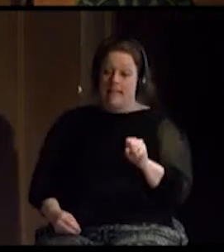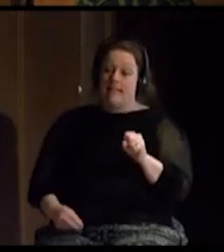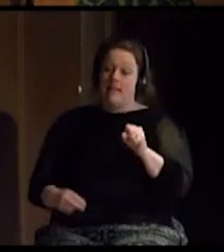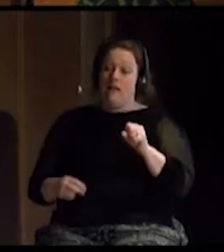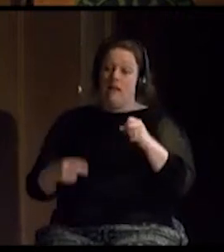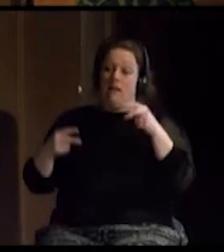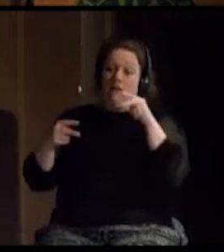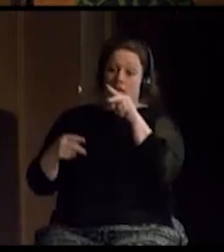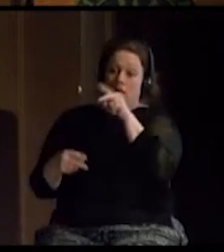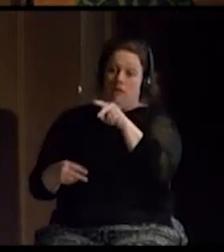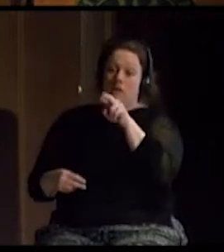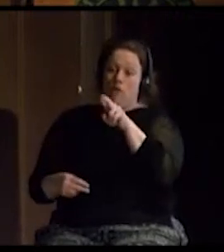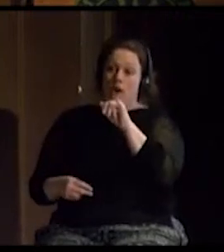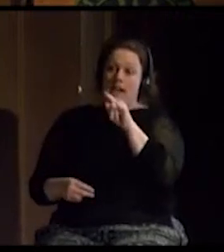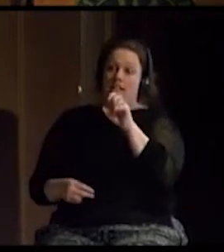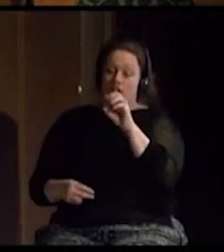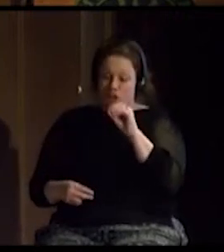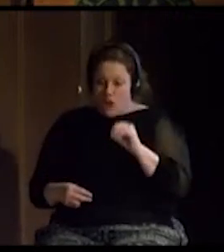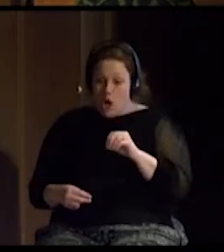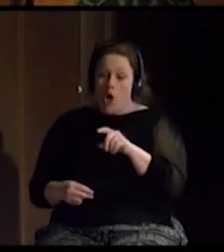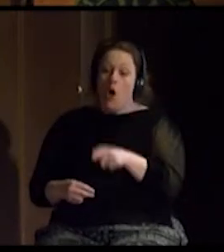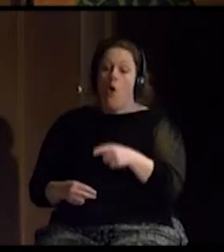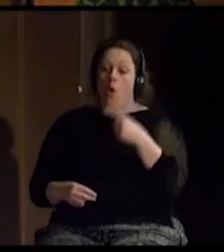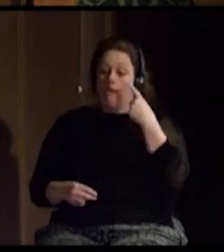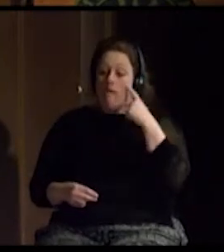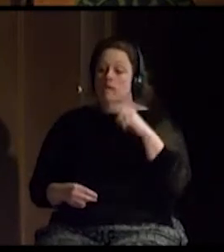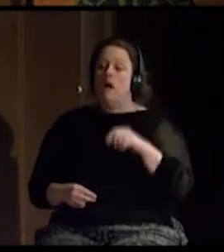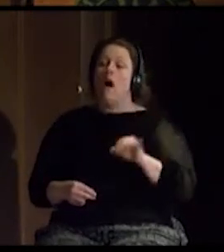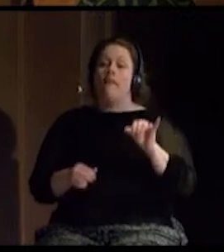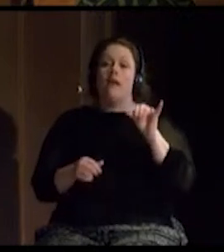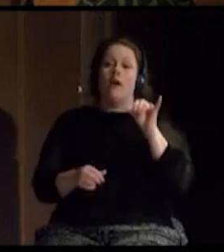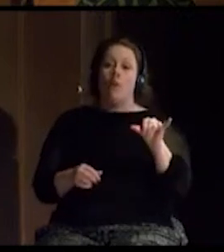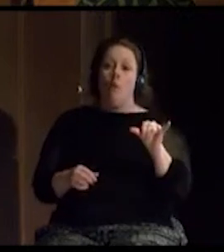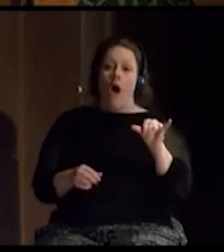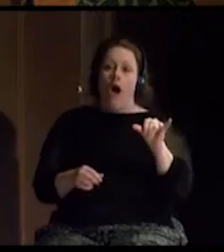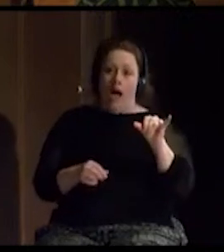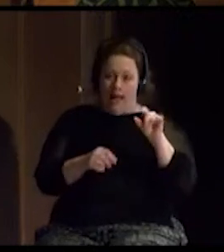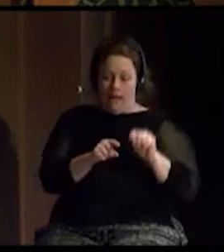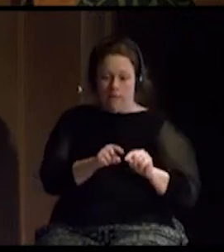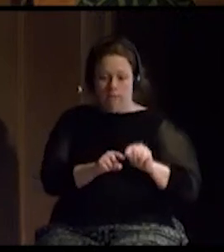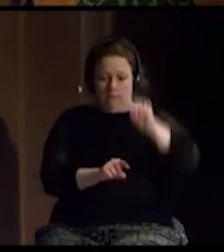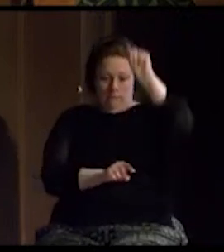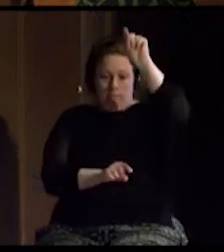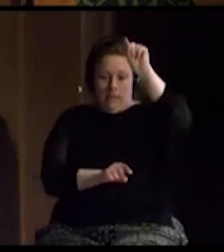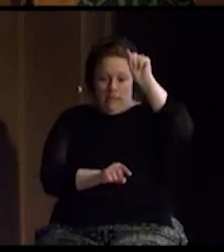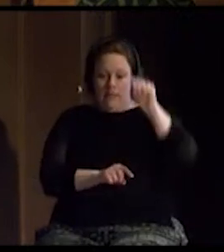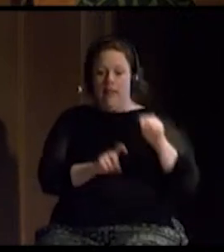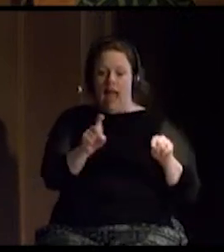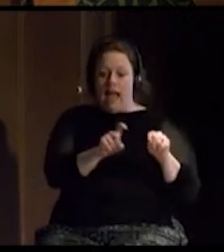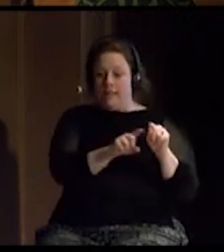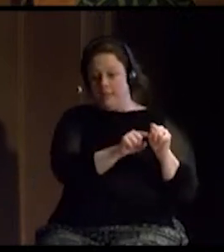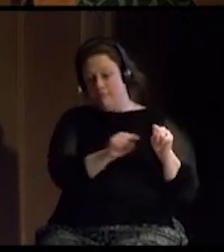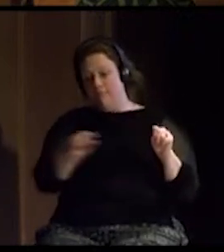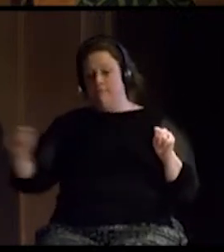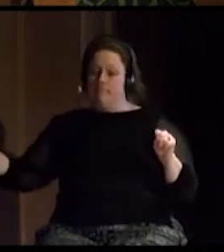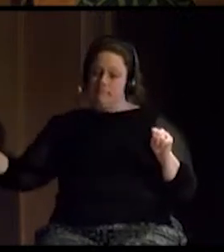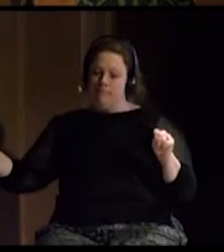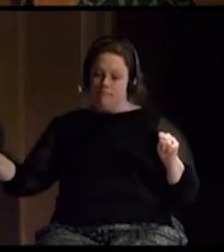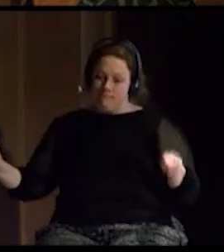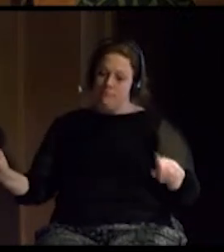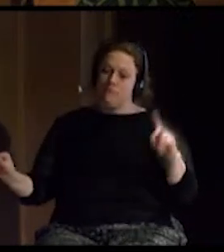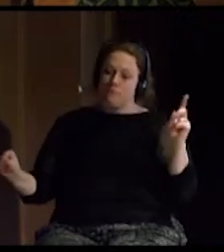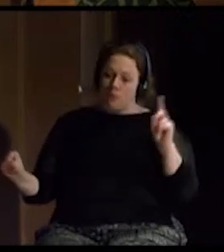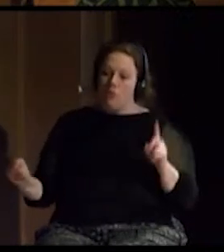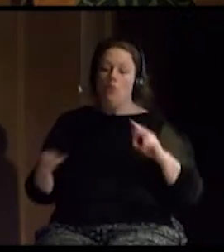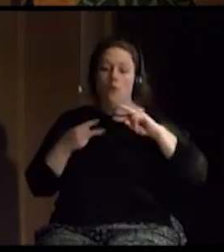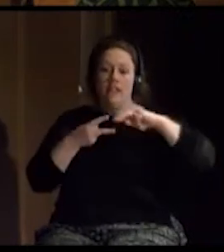which indicates positive selection, is on the y-axis. The x-axis is where the genes are located on the 37